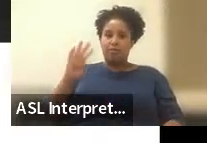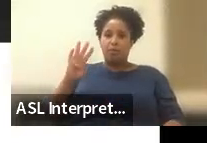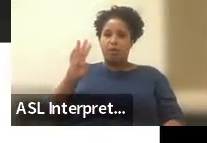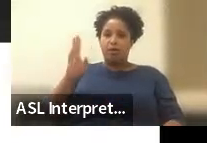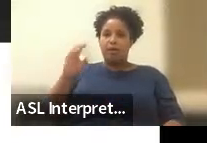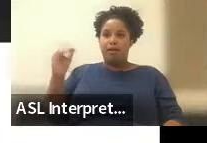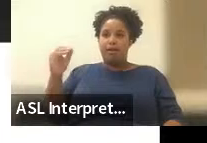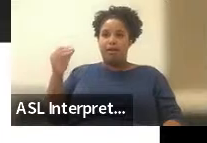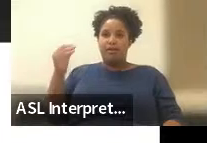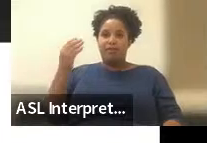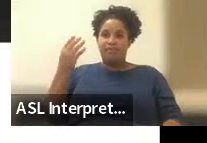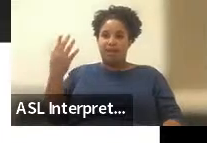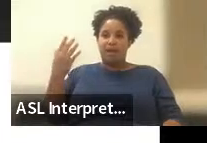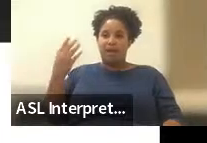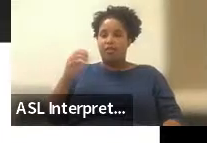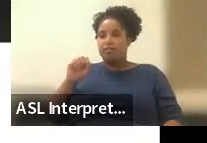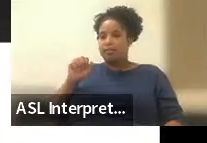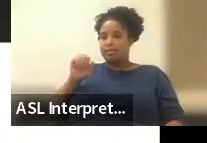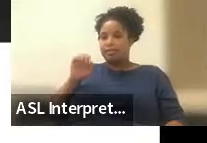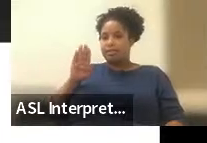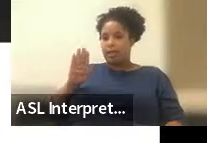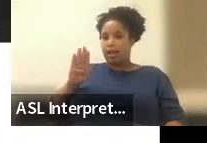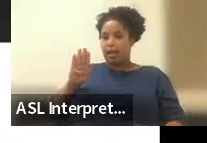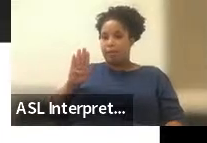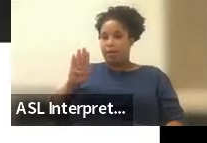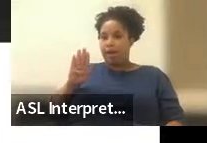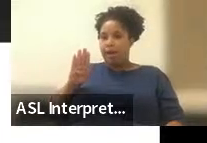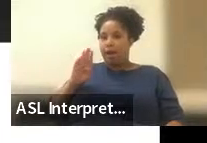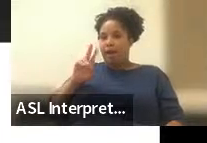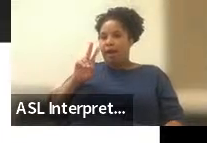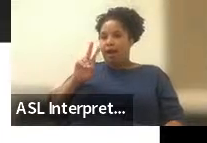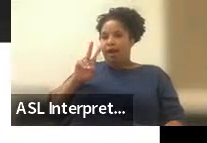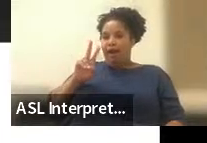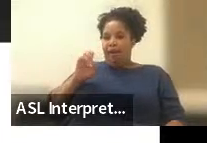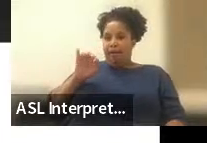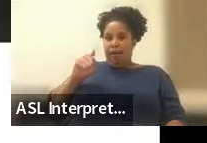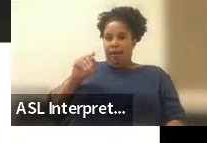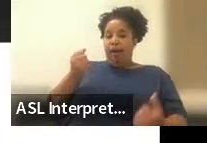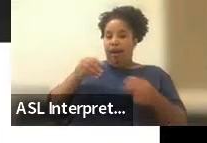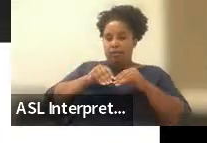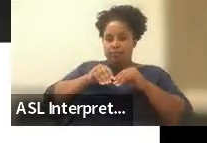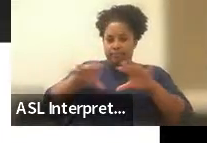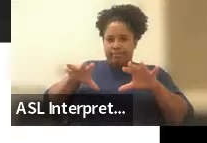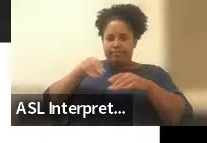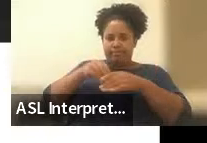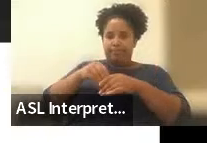5 subvariants, which are what we have circulating in Alameda County right now.